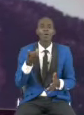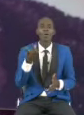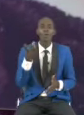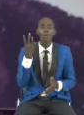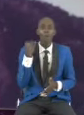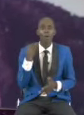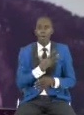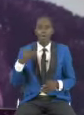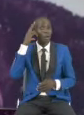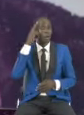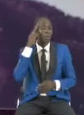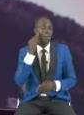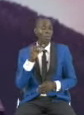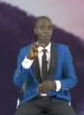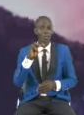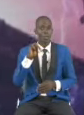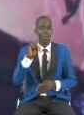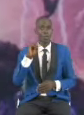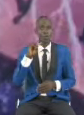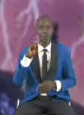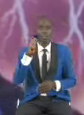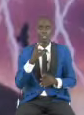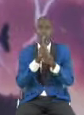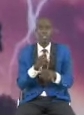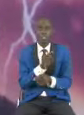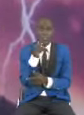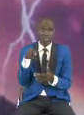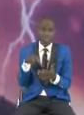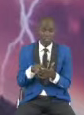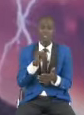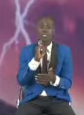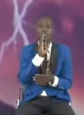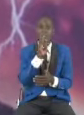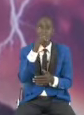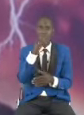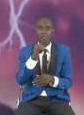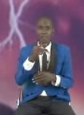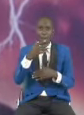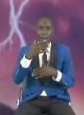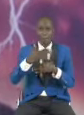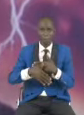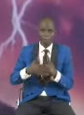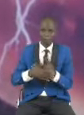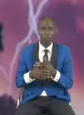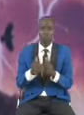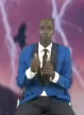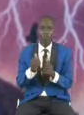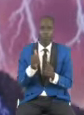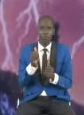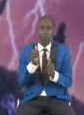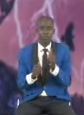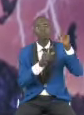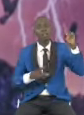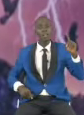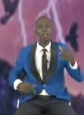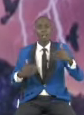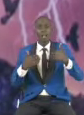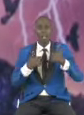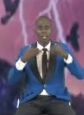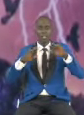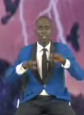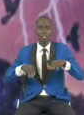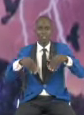unto them, "This is the bread which the Lord hath given you